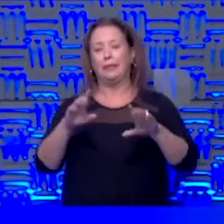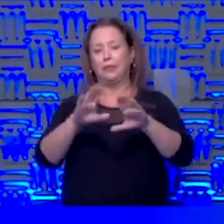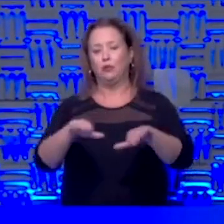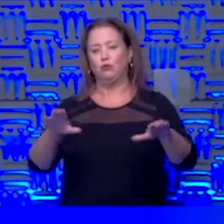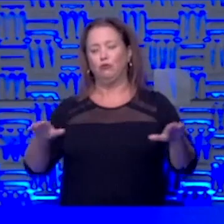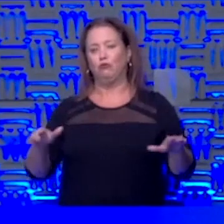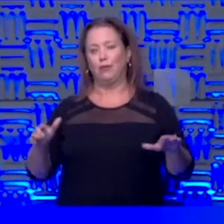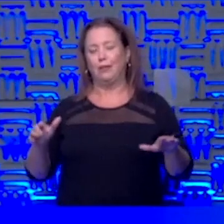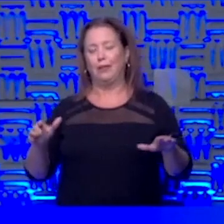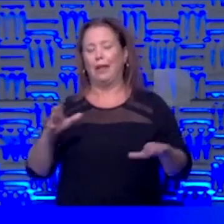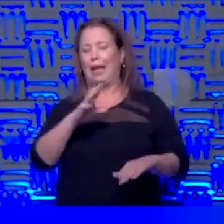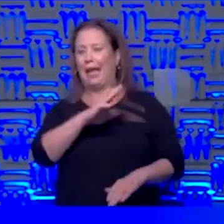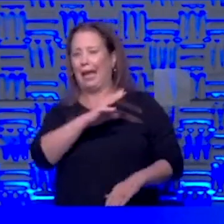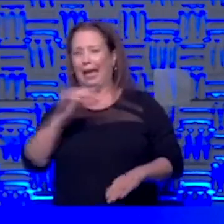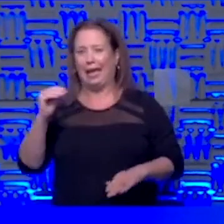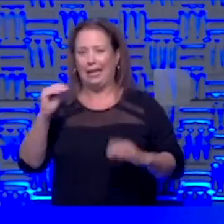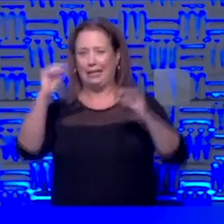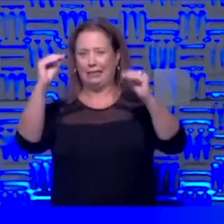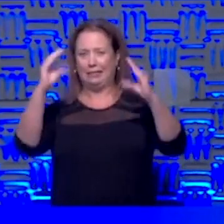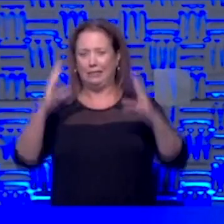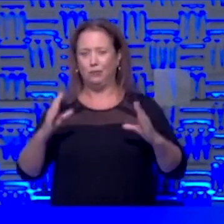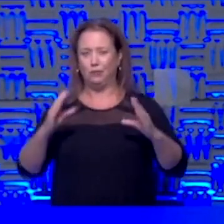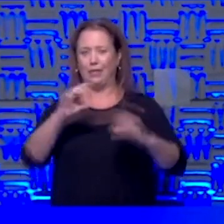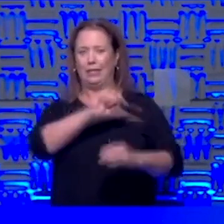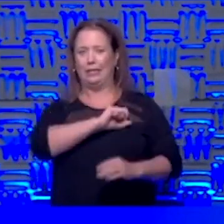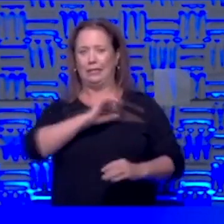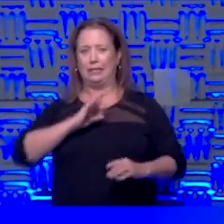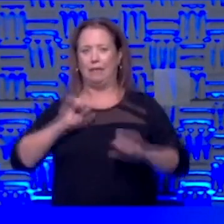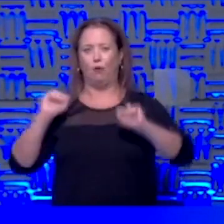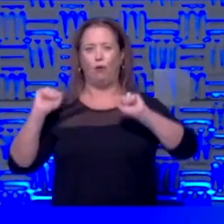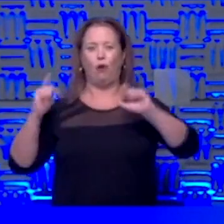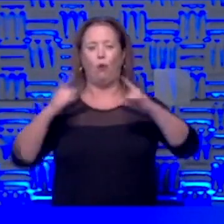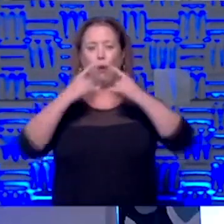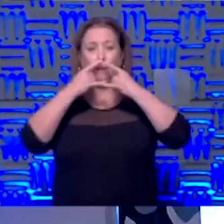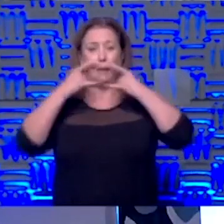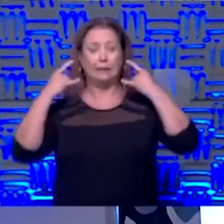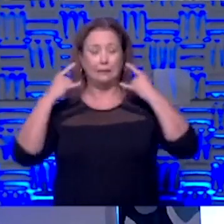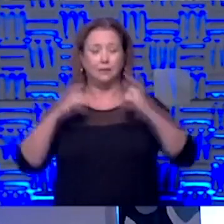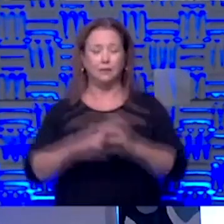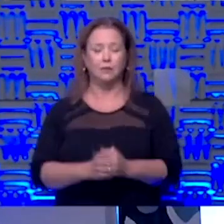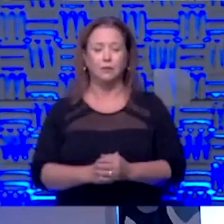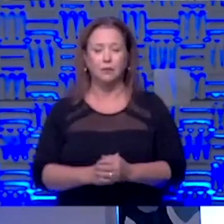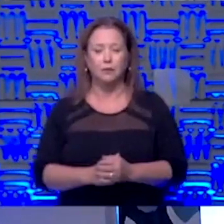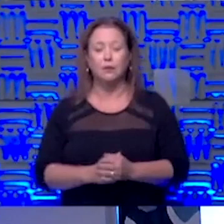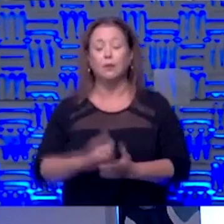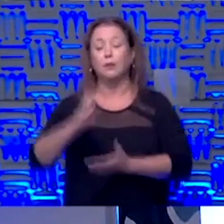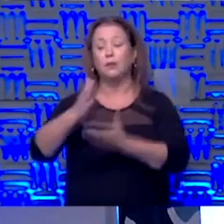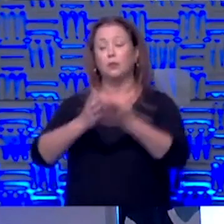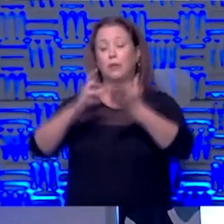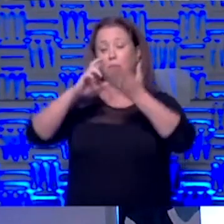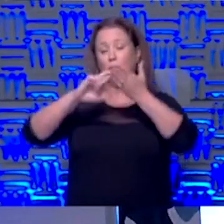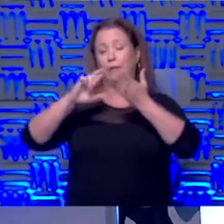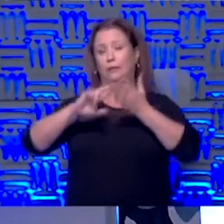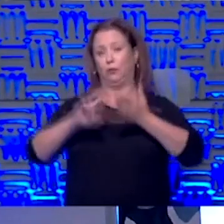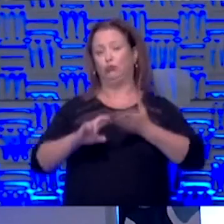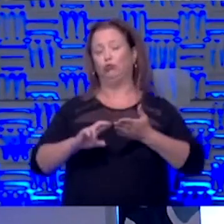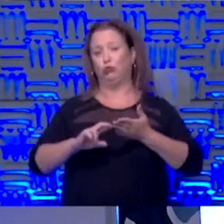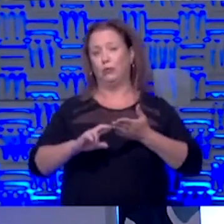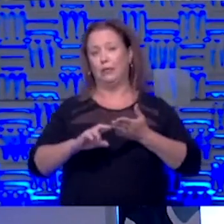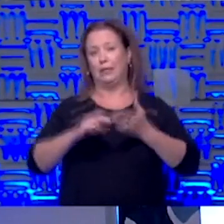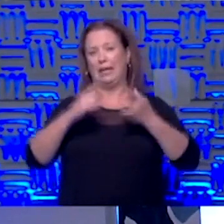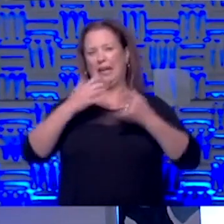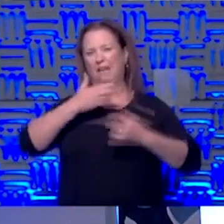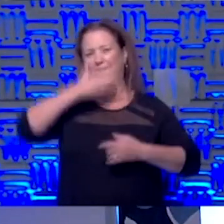children and the teachers and staff are masked. And actually, there's been some research to demonstrate that a